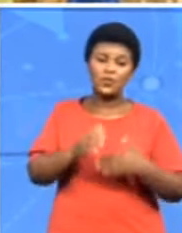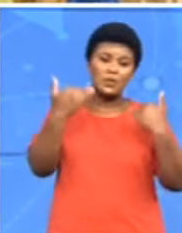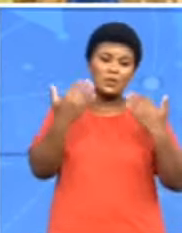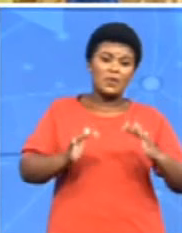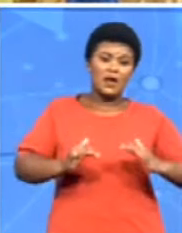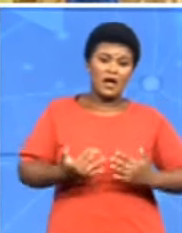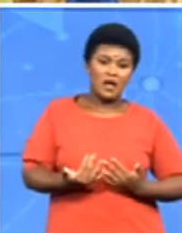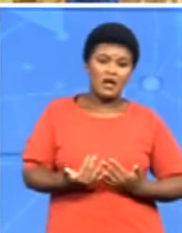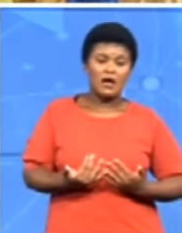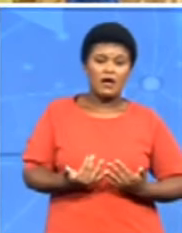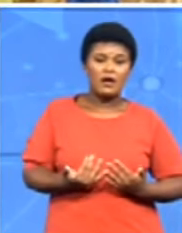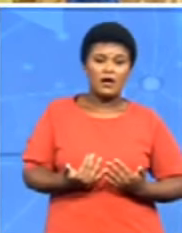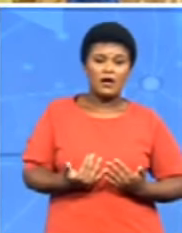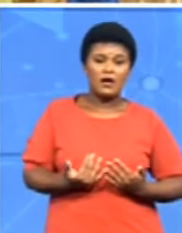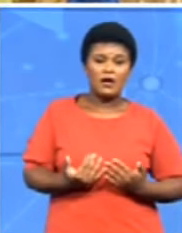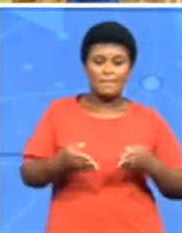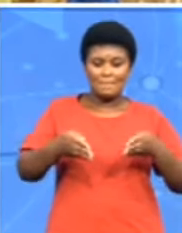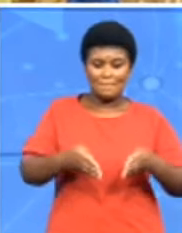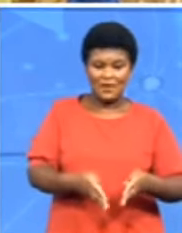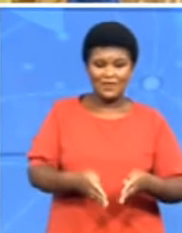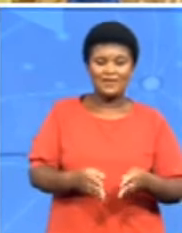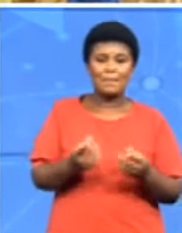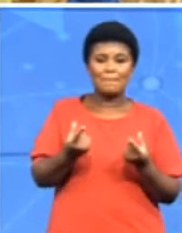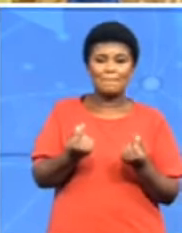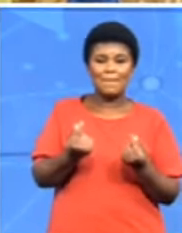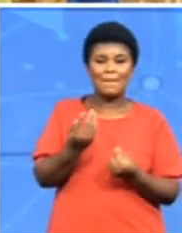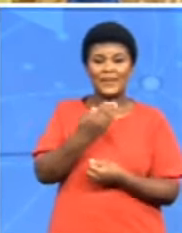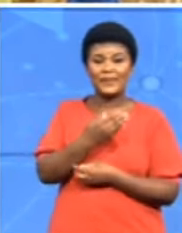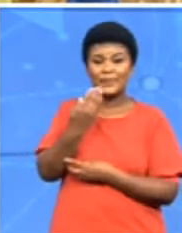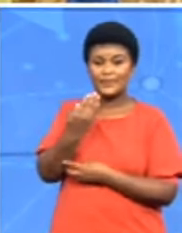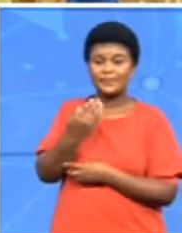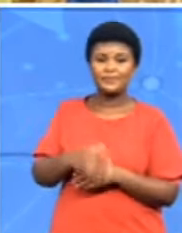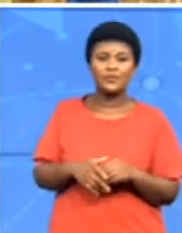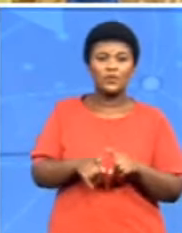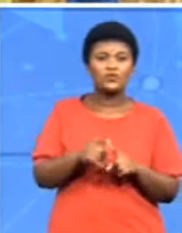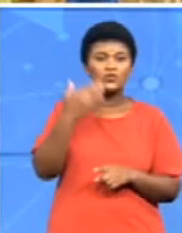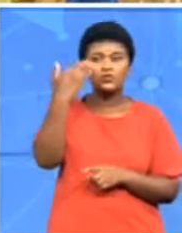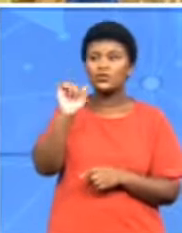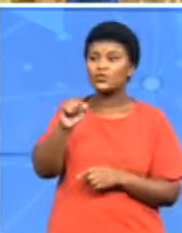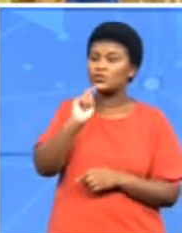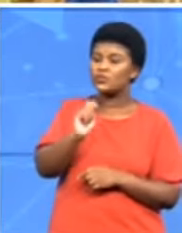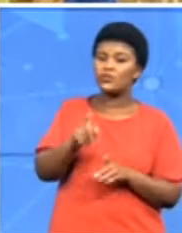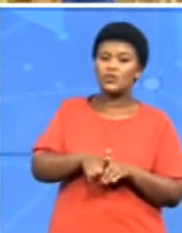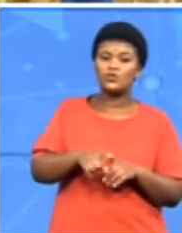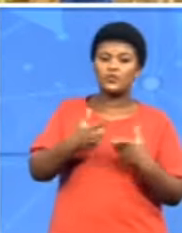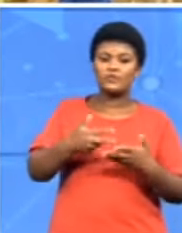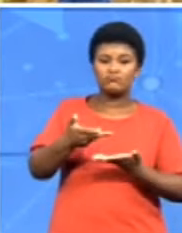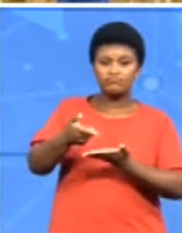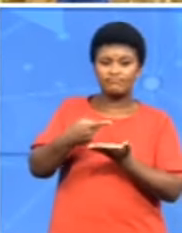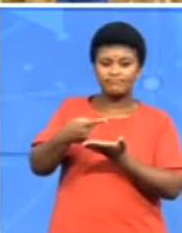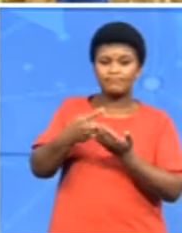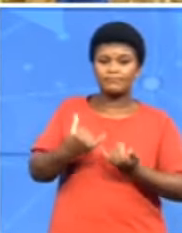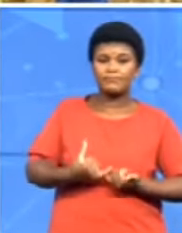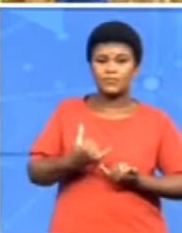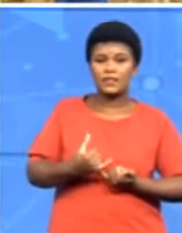to bury these family members. And you know, I did try to speak to some of them right now to be my guest for this crossing